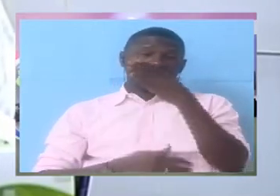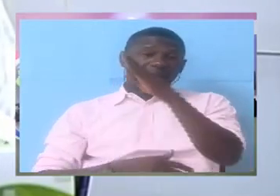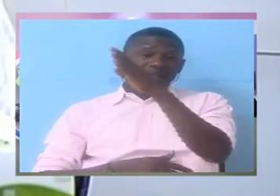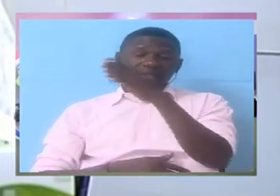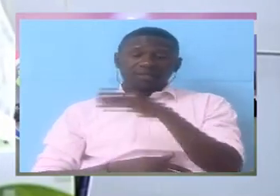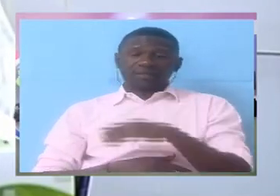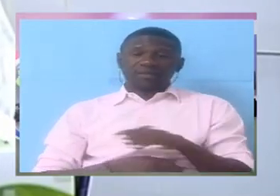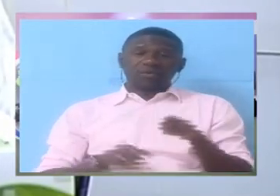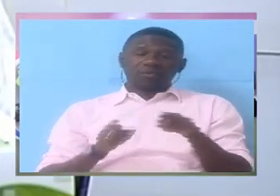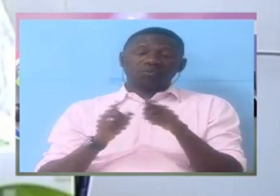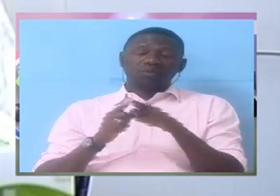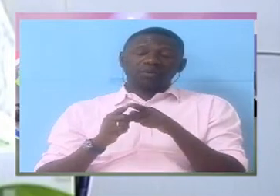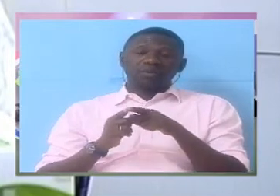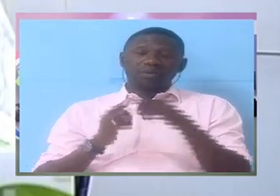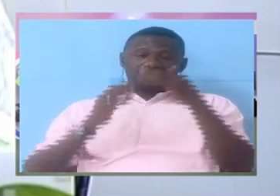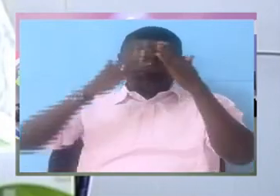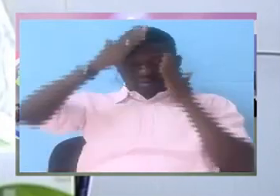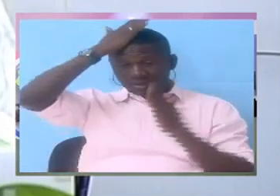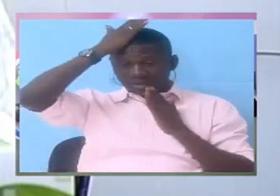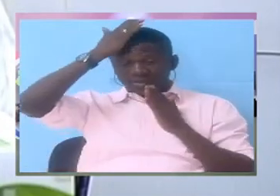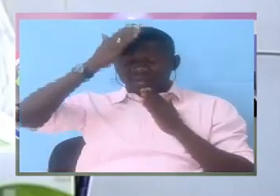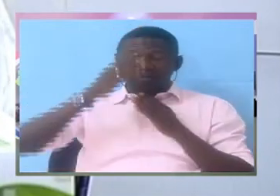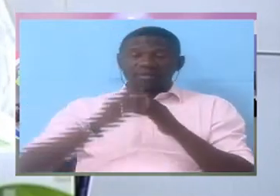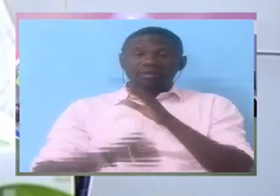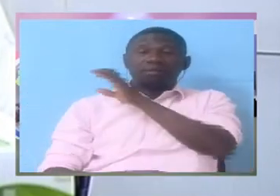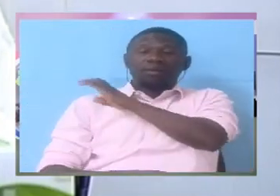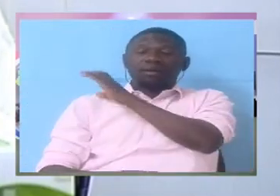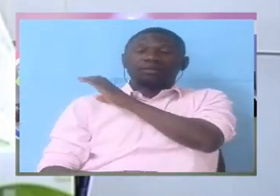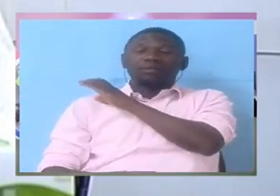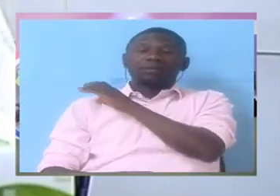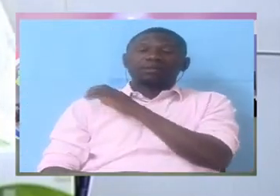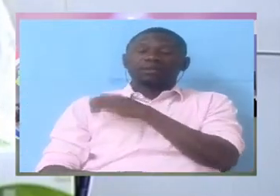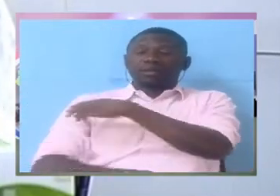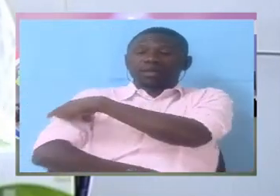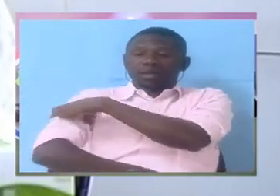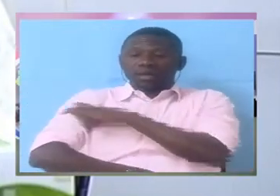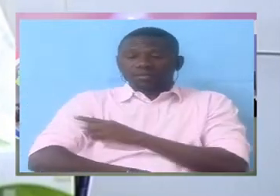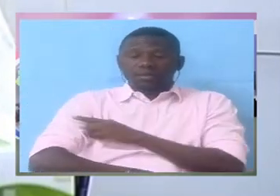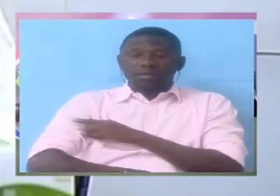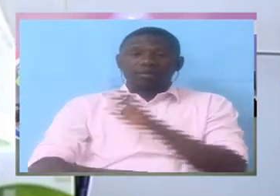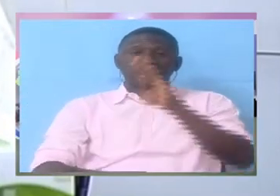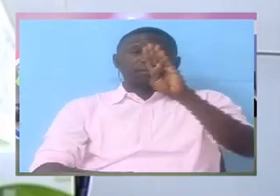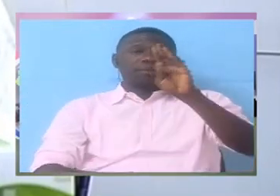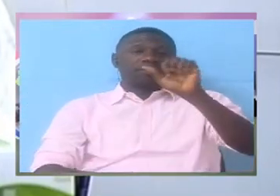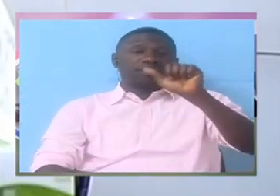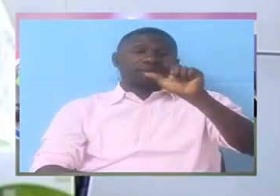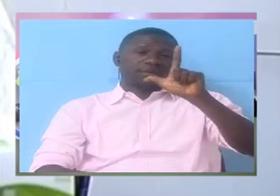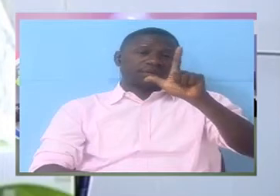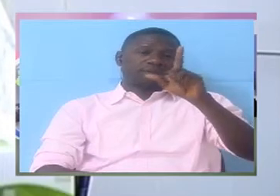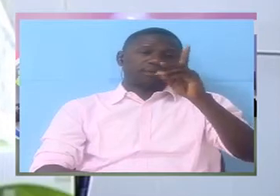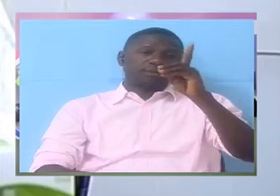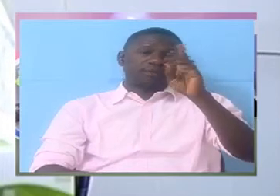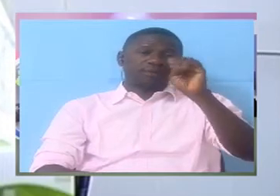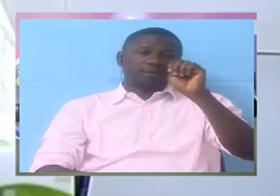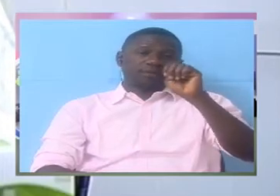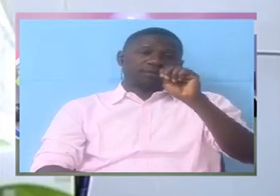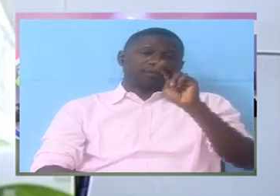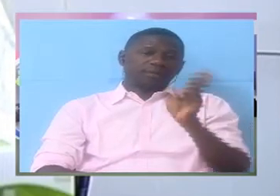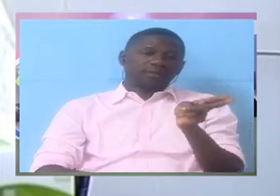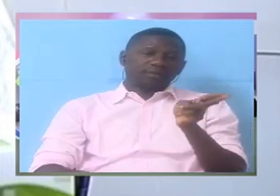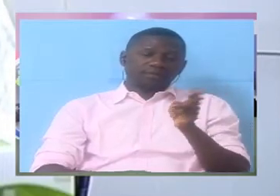With the military commissioner, Captain Balde. Tumo sojar commissioner le bije kafaye Captain Balde.